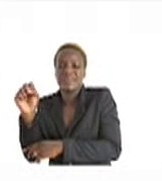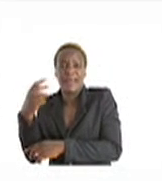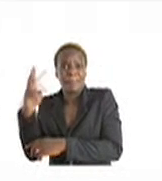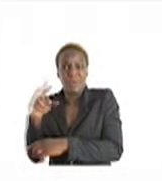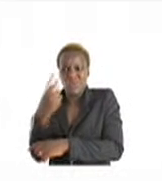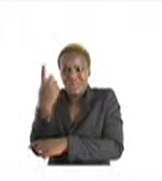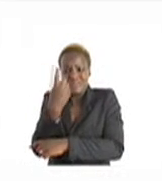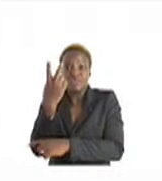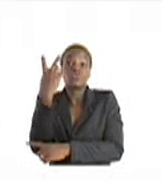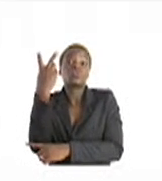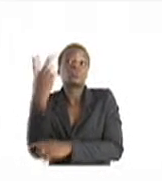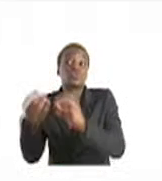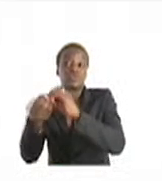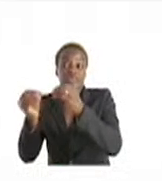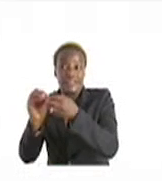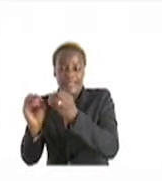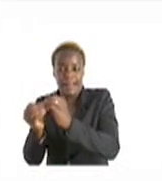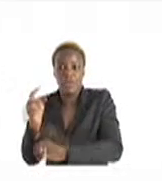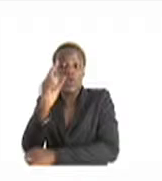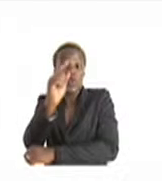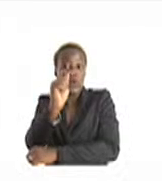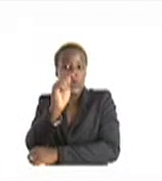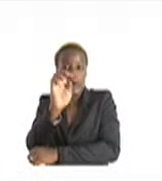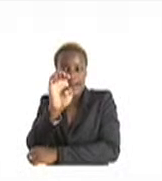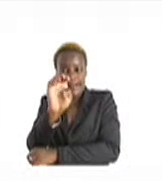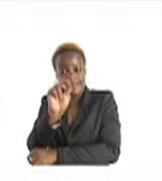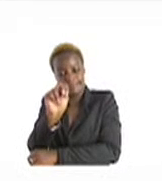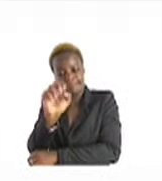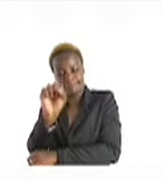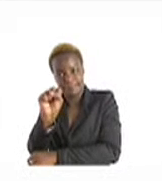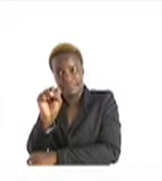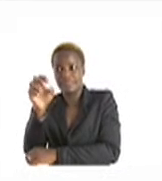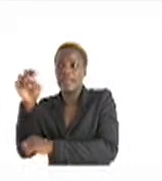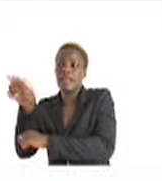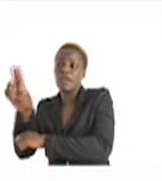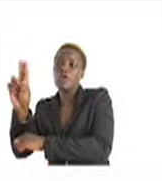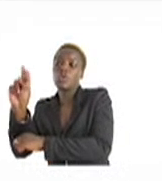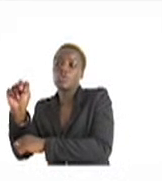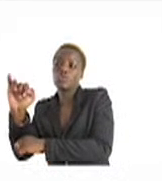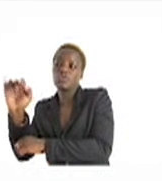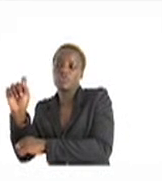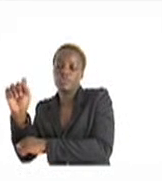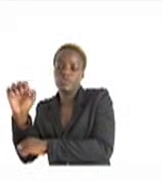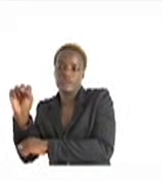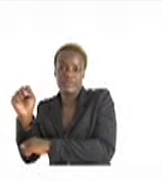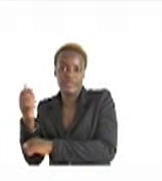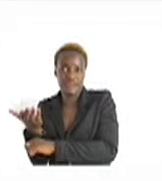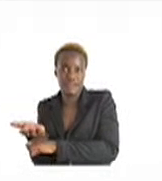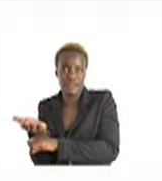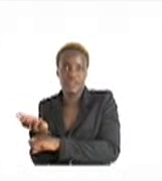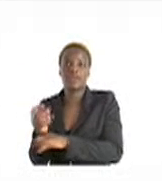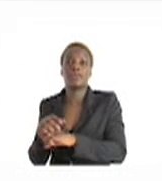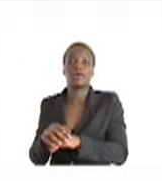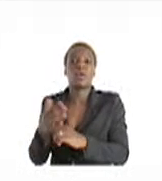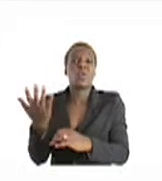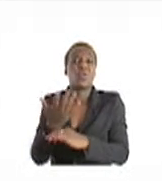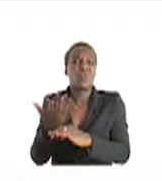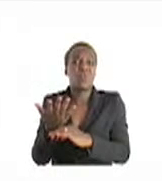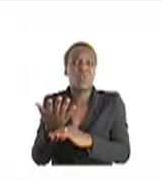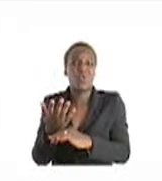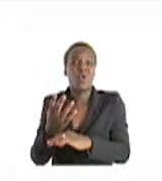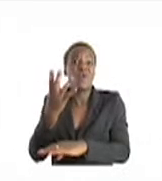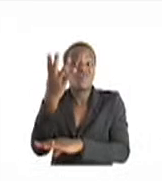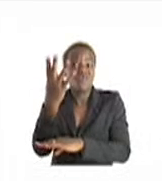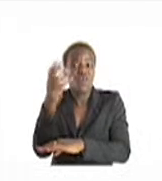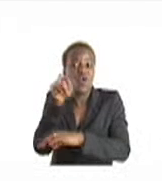only tens and the units. So the place for the 4th is the units. So you